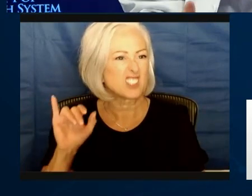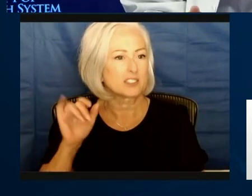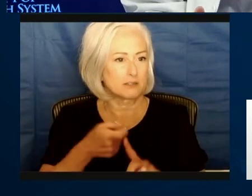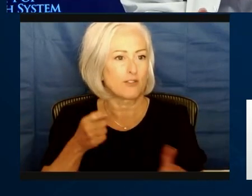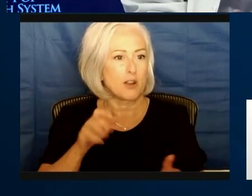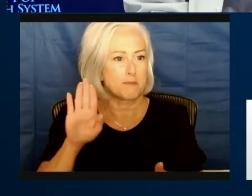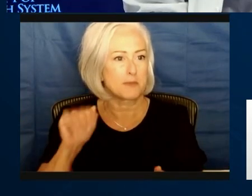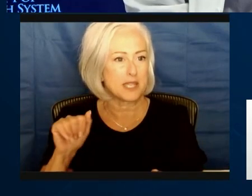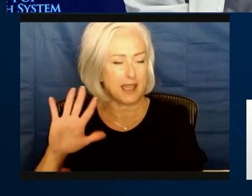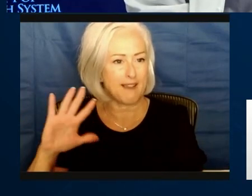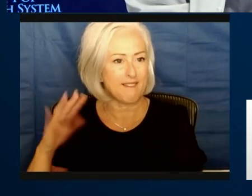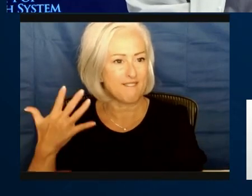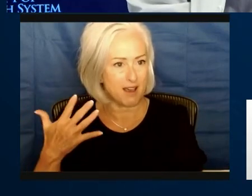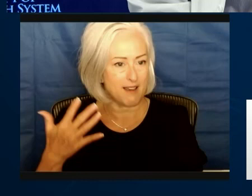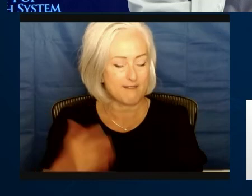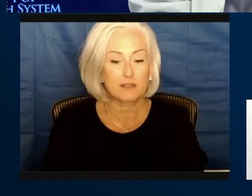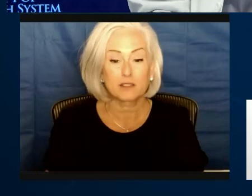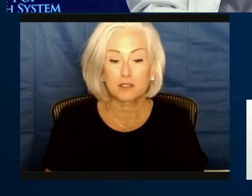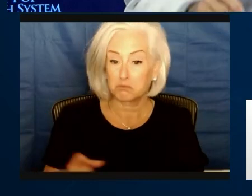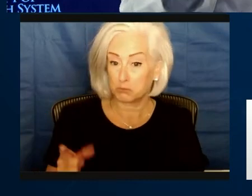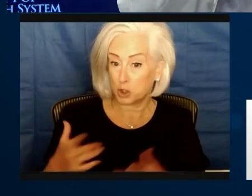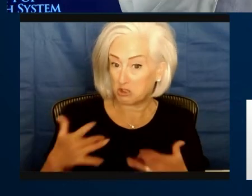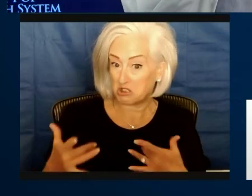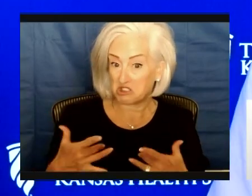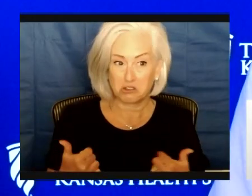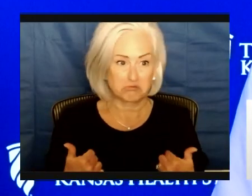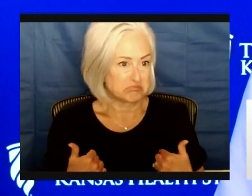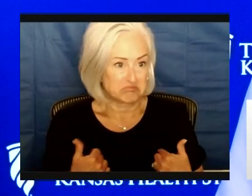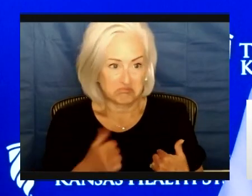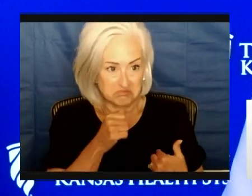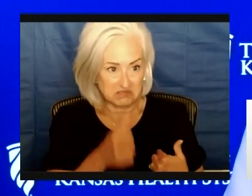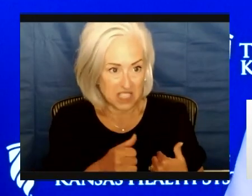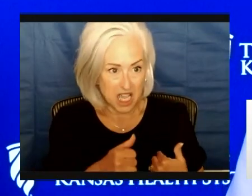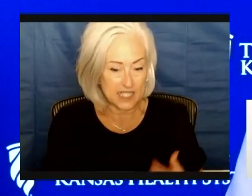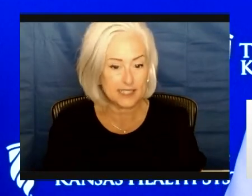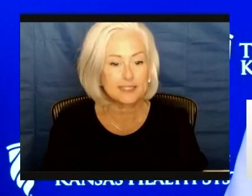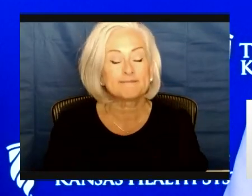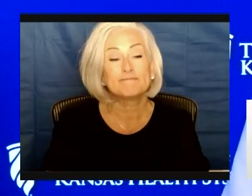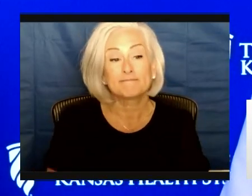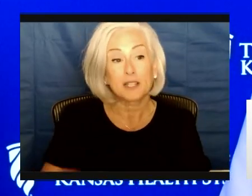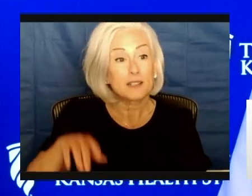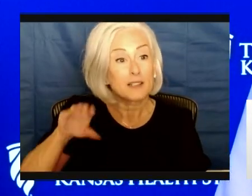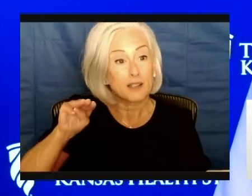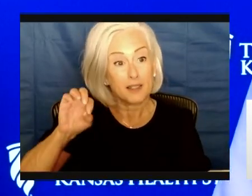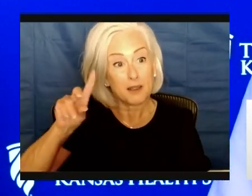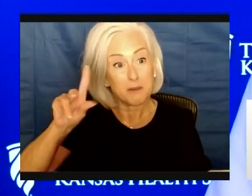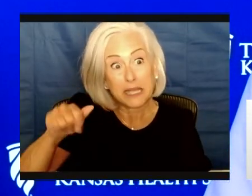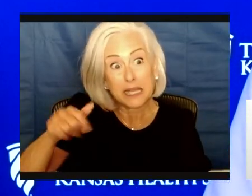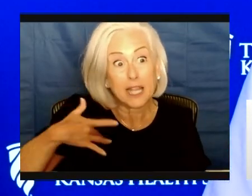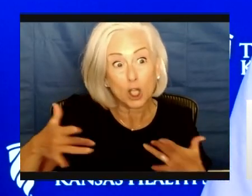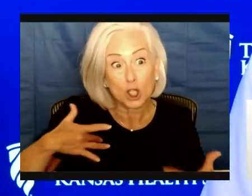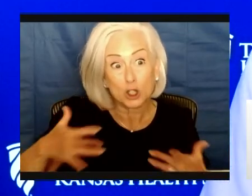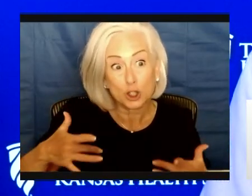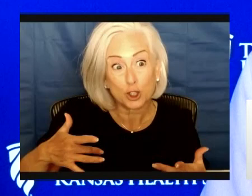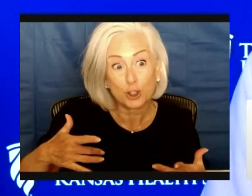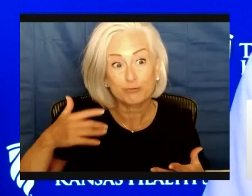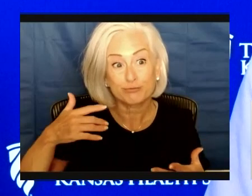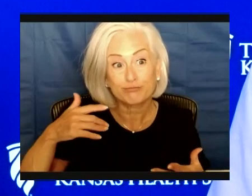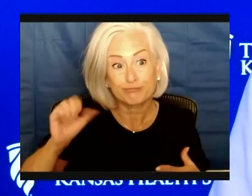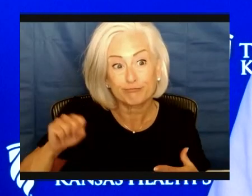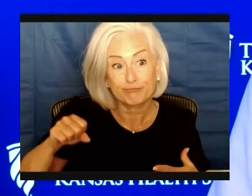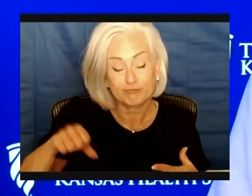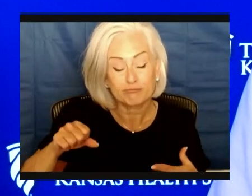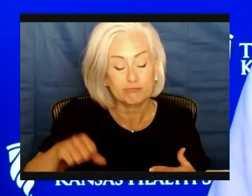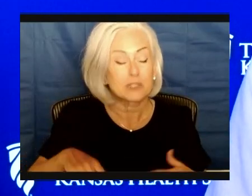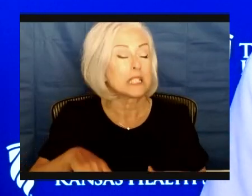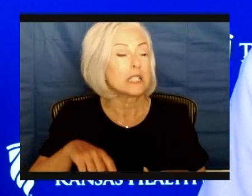me I'm not. But yeah, no, I don't know. I think the media certainly is. We know that infections, just like you said, infections are